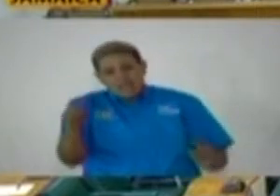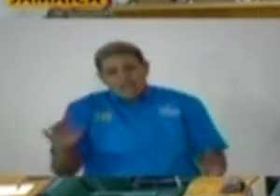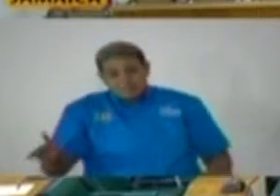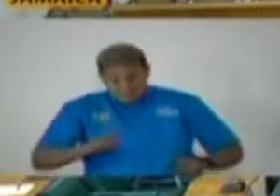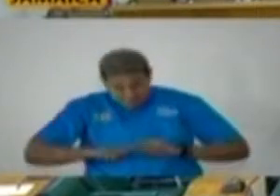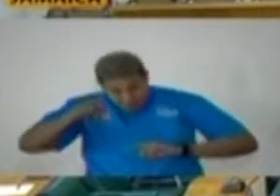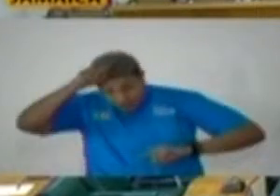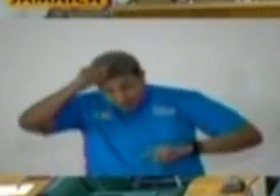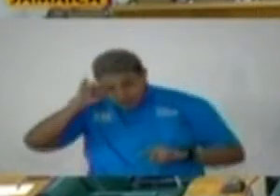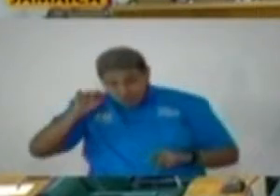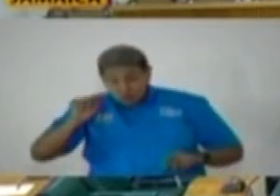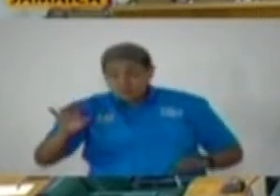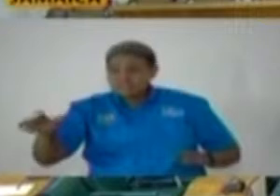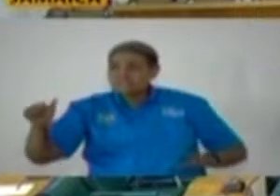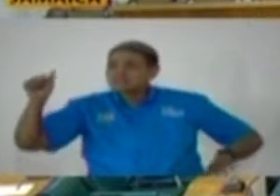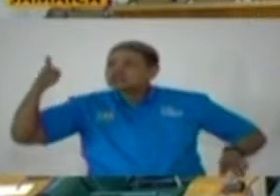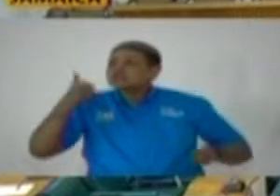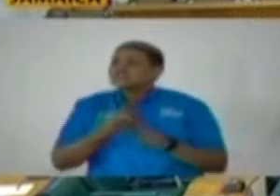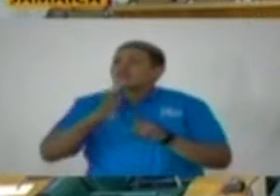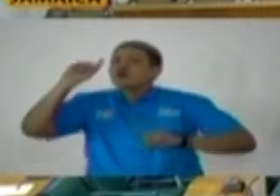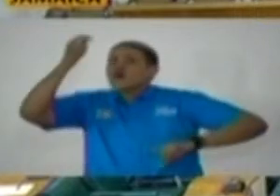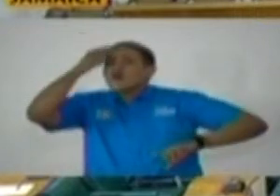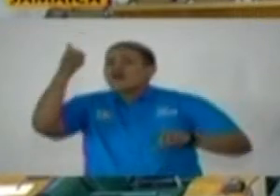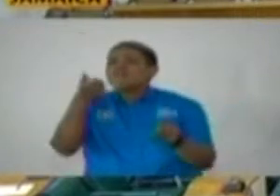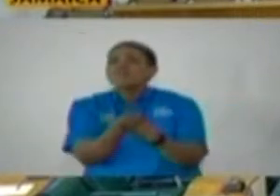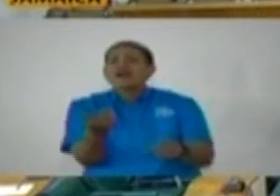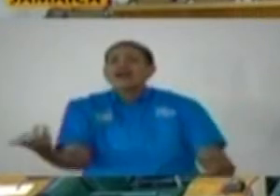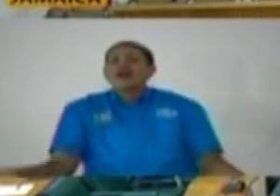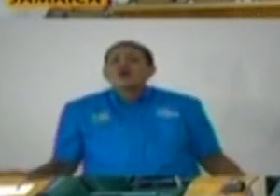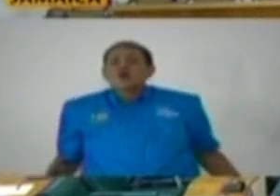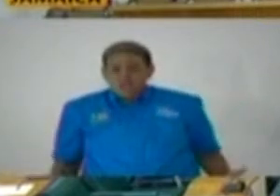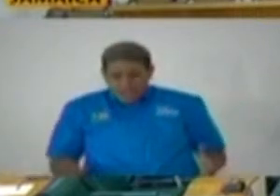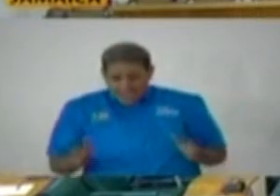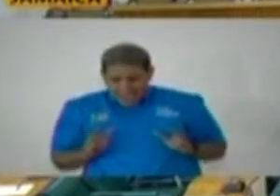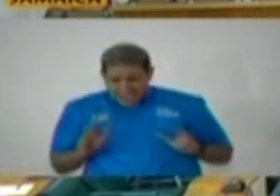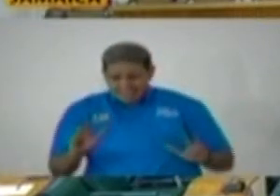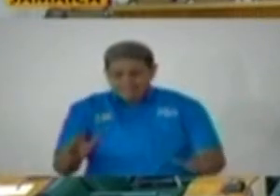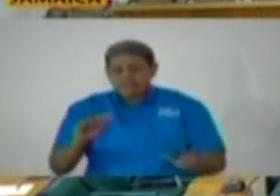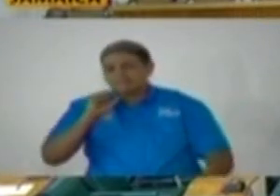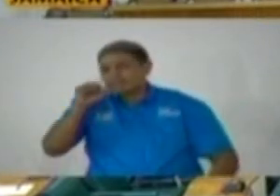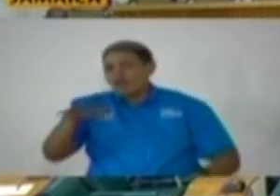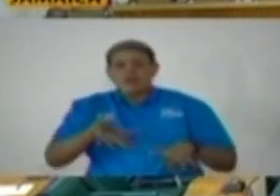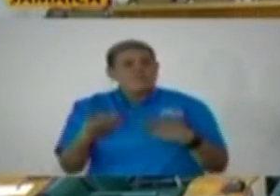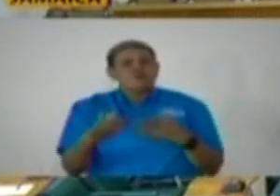But, Madam Speaker, the government has de-invested in the JUTC.